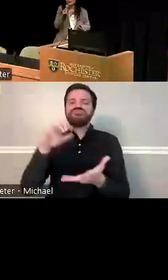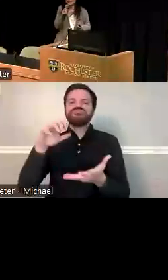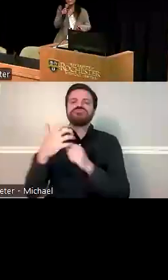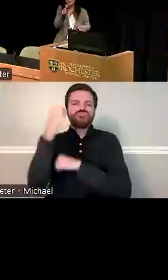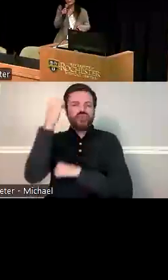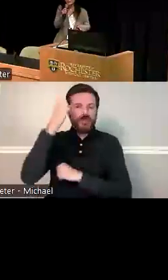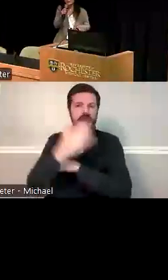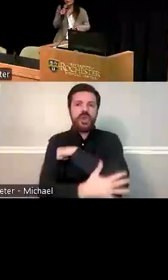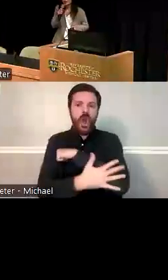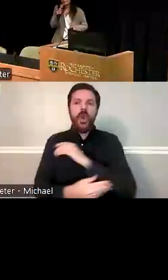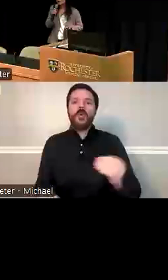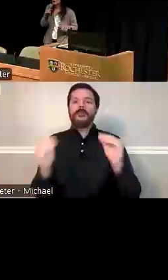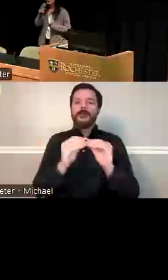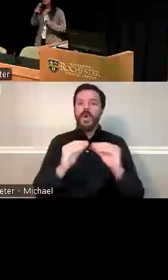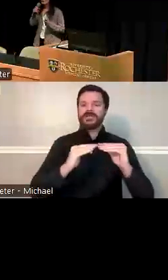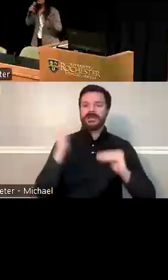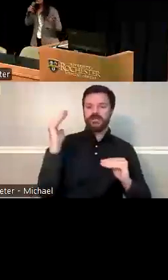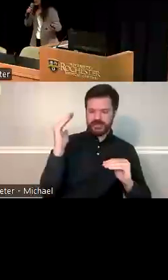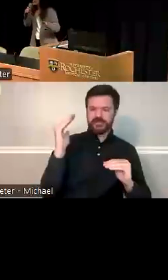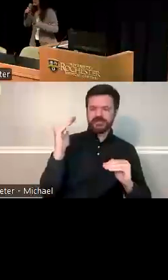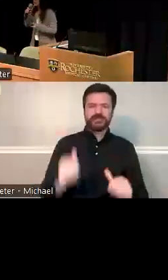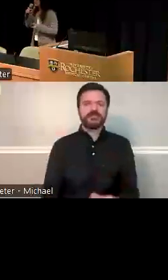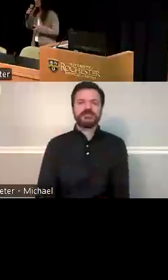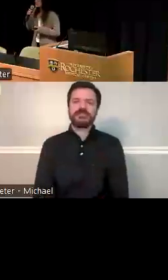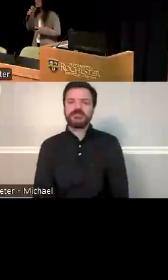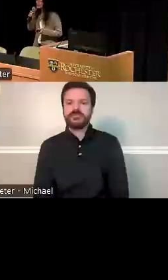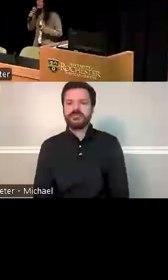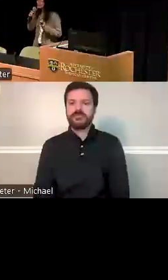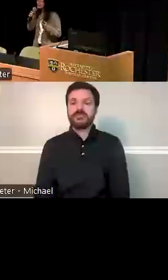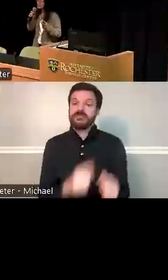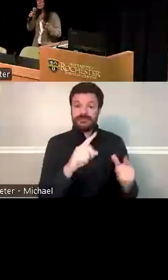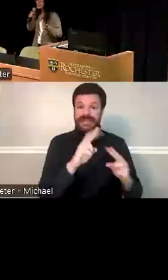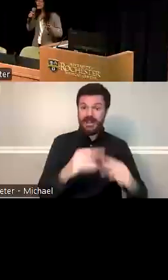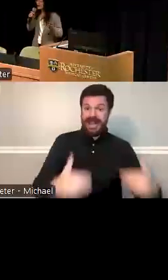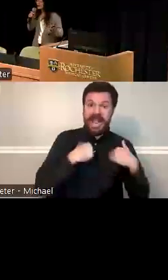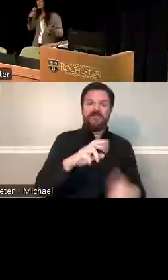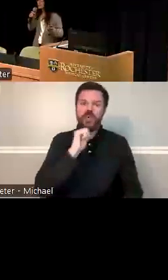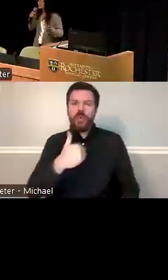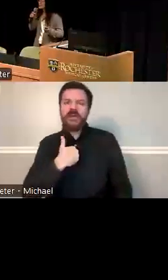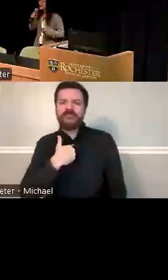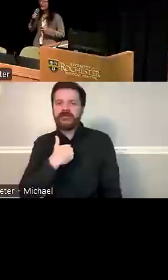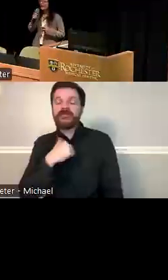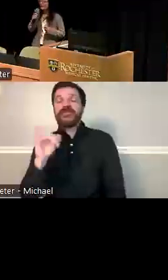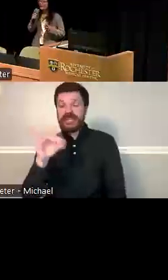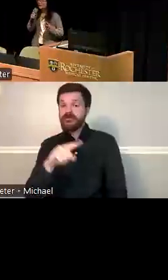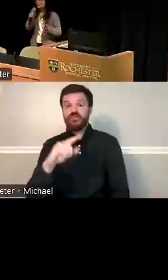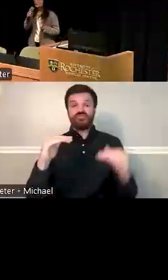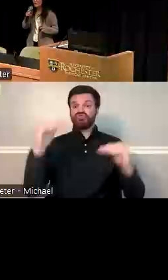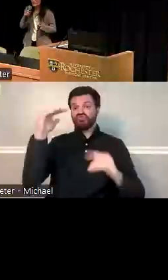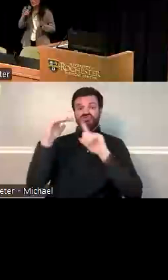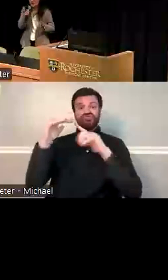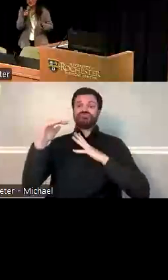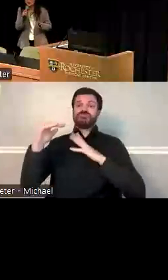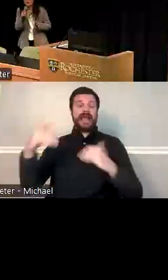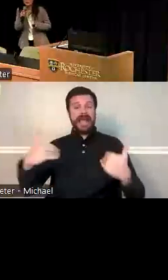of the disparities. And so between the haves and the have-nots. So if you're a part of that haves group and you have